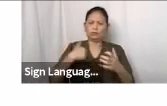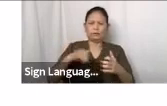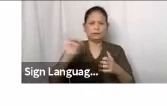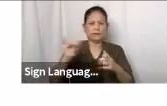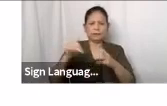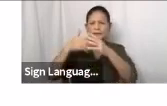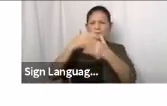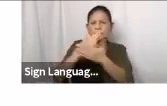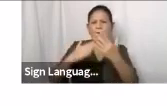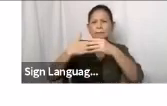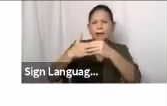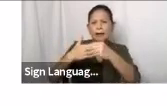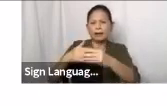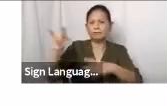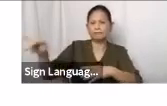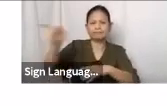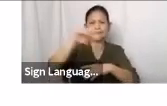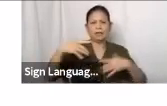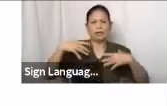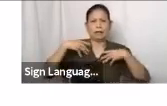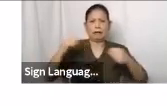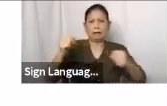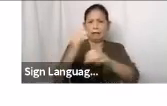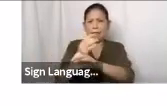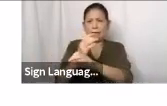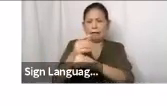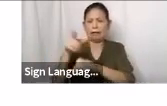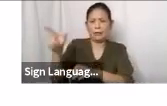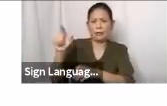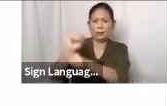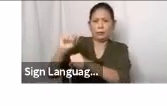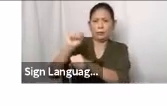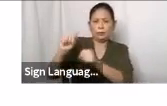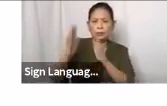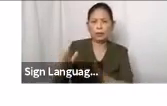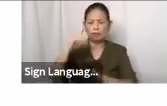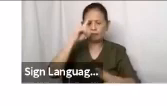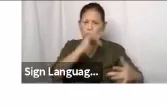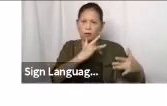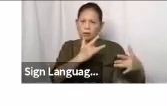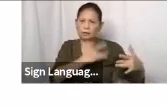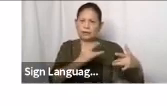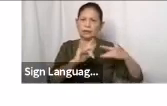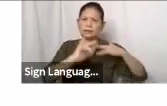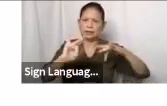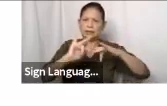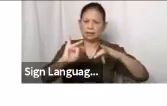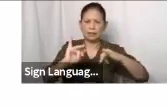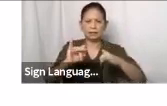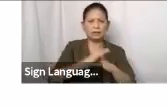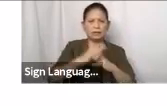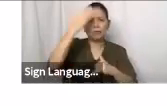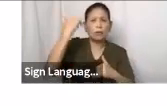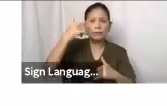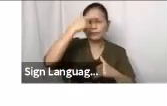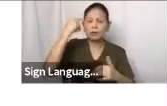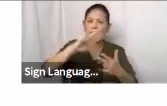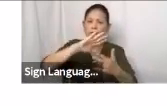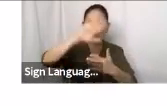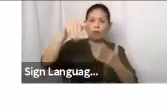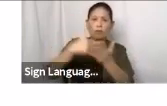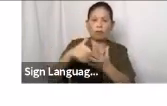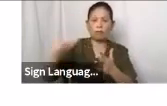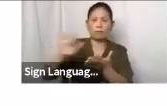healthcare providers. These sensitization guidelines are very important right now because the whole medical centers are not